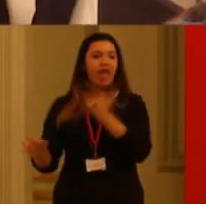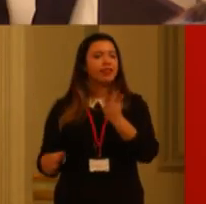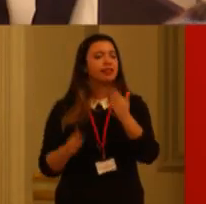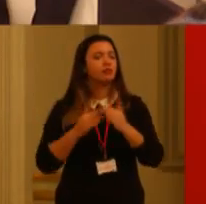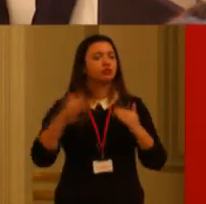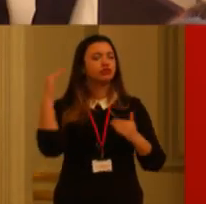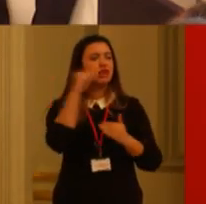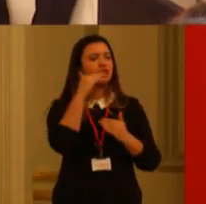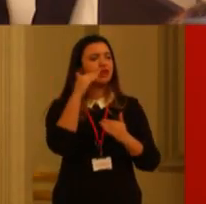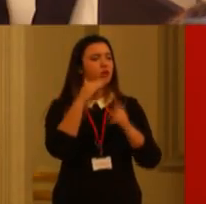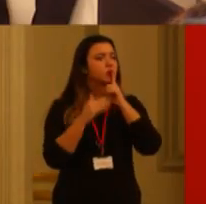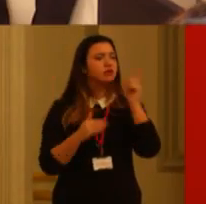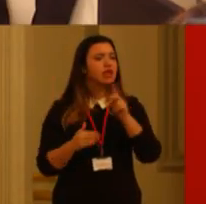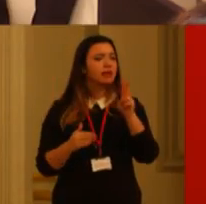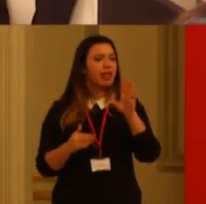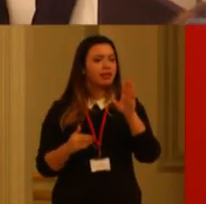is the